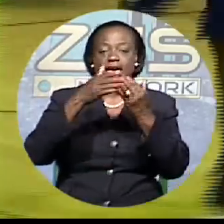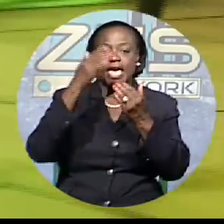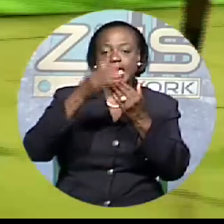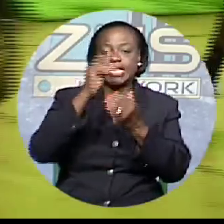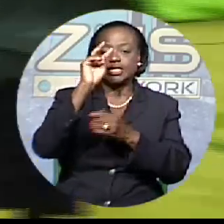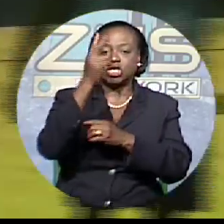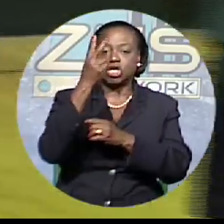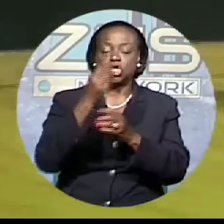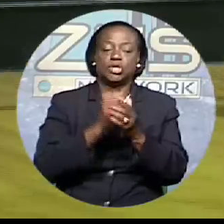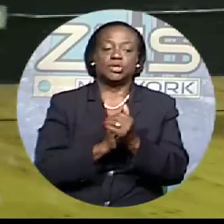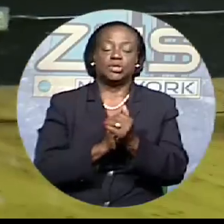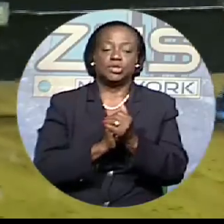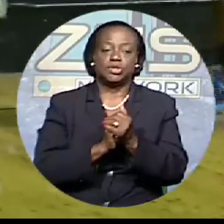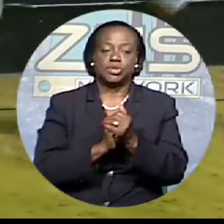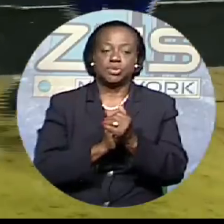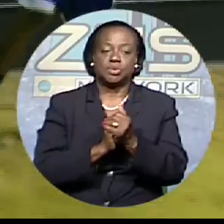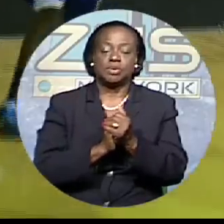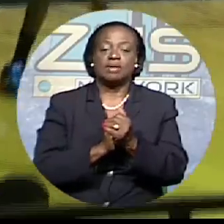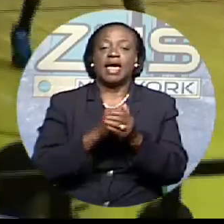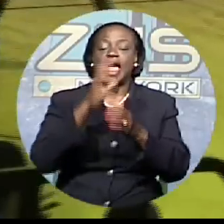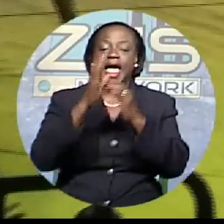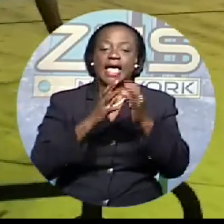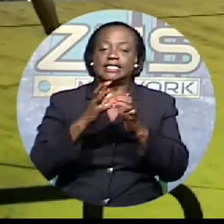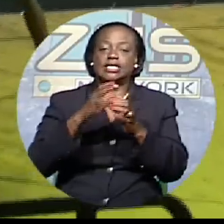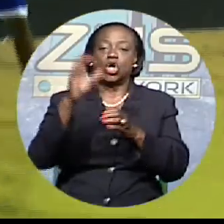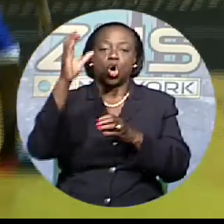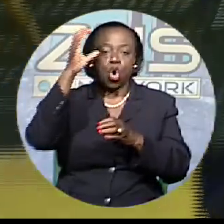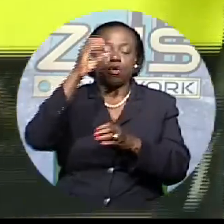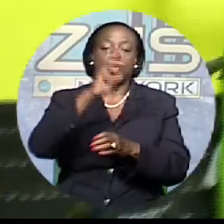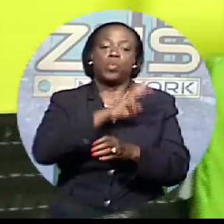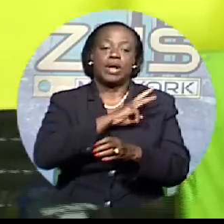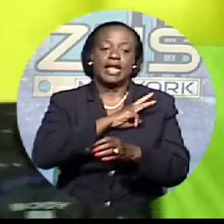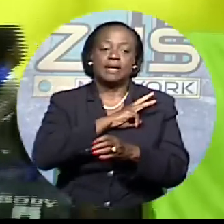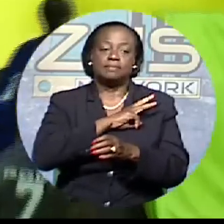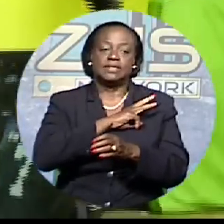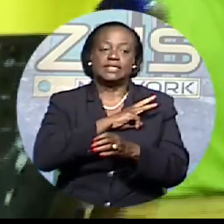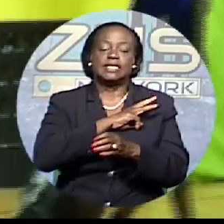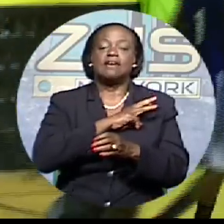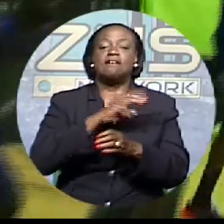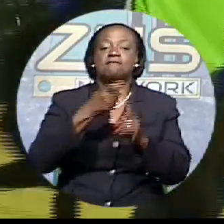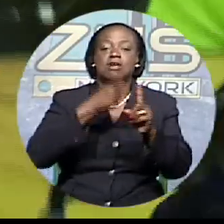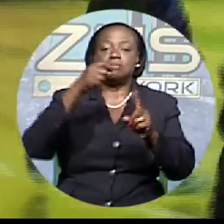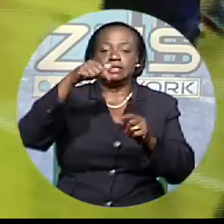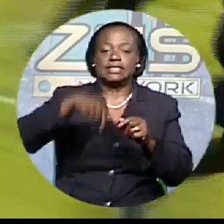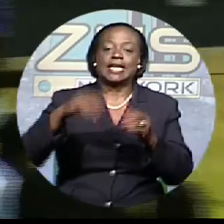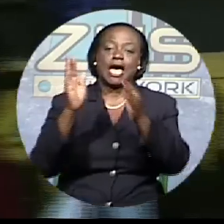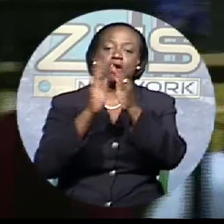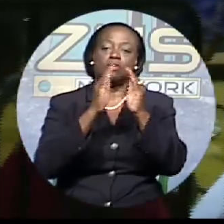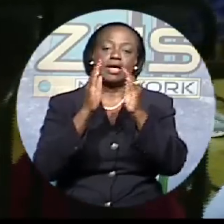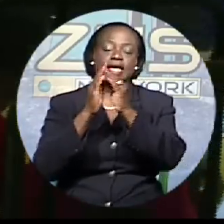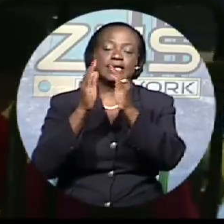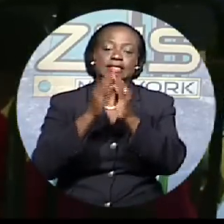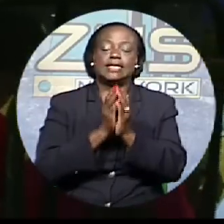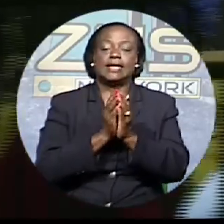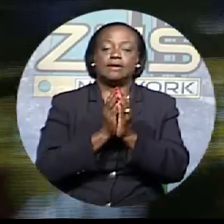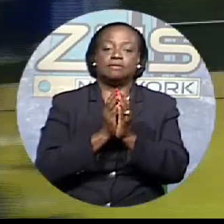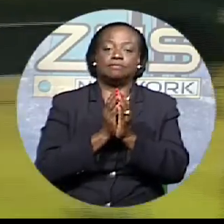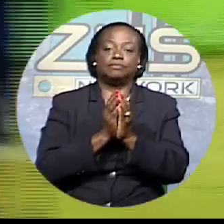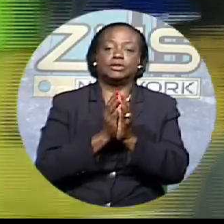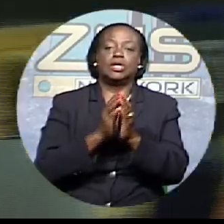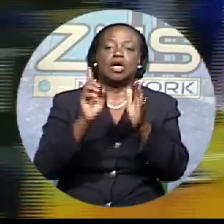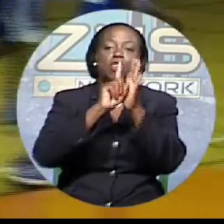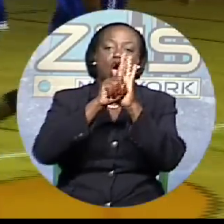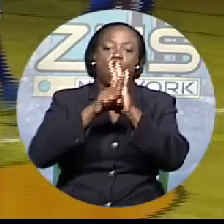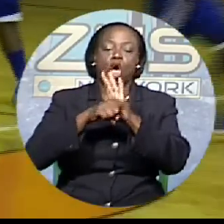running here, ball lands up in the hands of Corey Williams. He'll dial it up from downtown. Short clock winding down